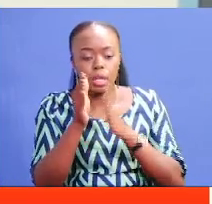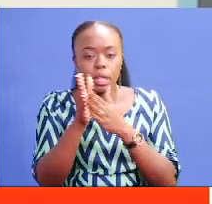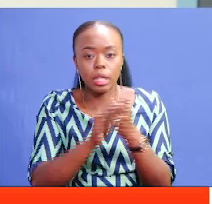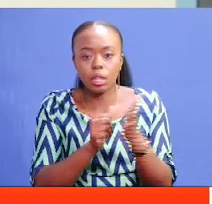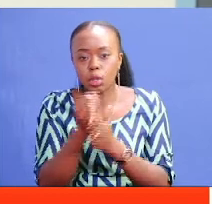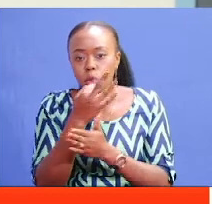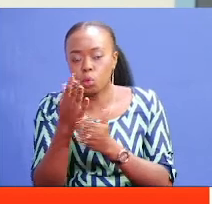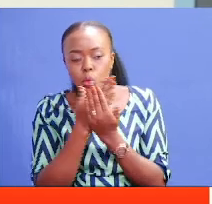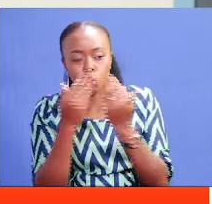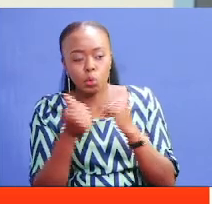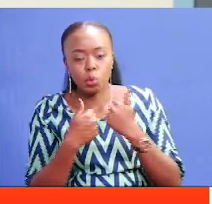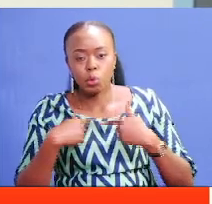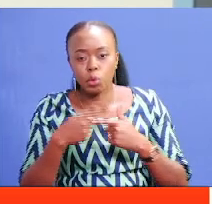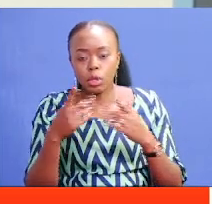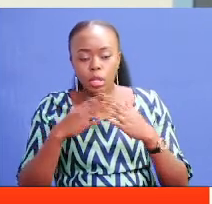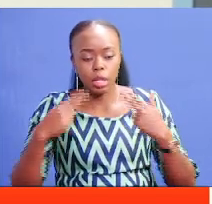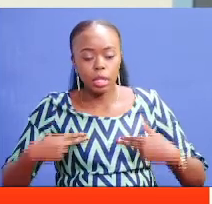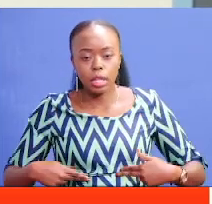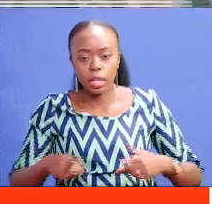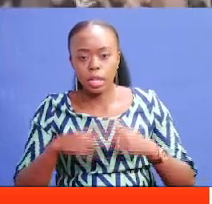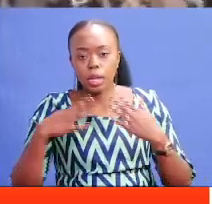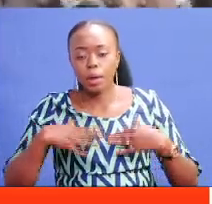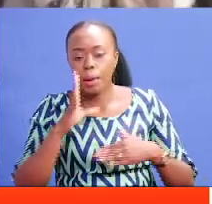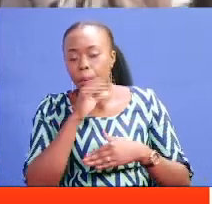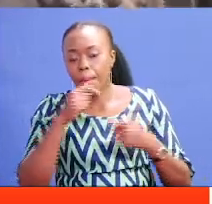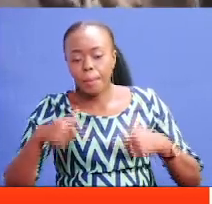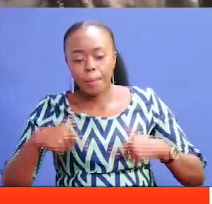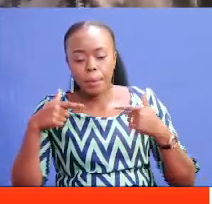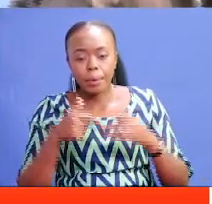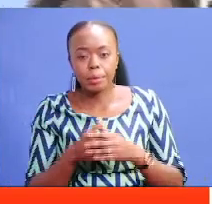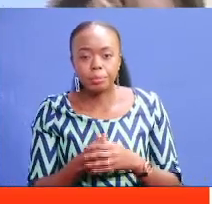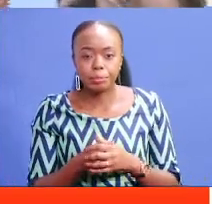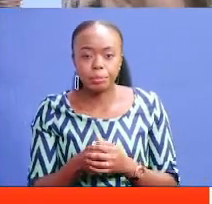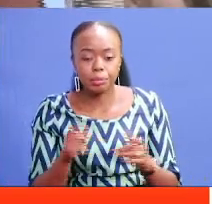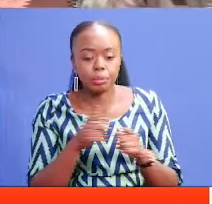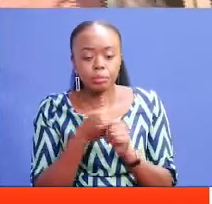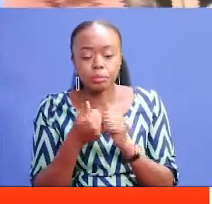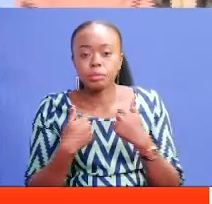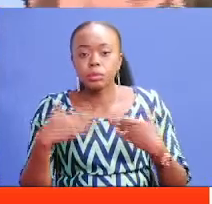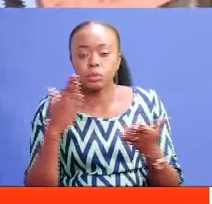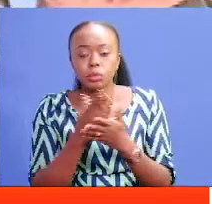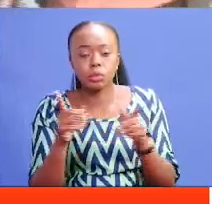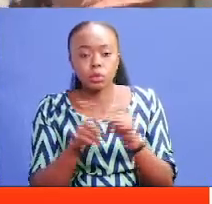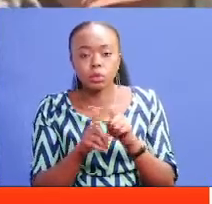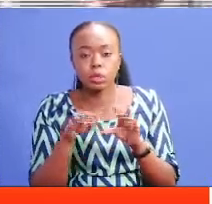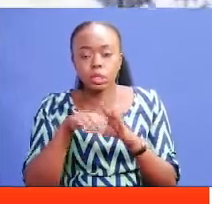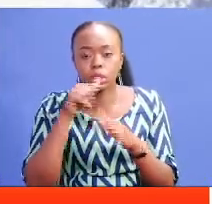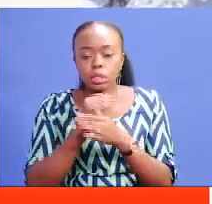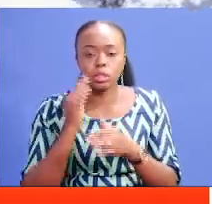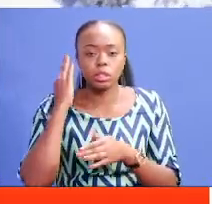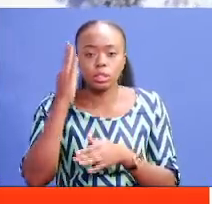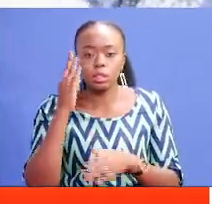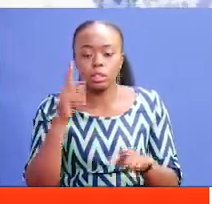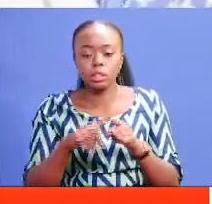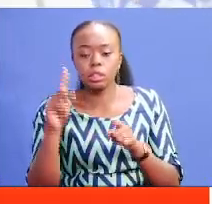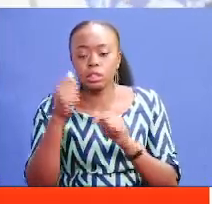of properties, human displacement and loss of lives. In an effort to prevent similar occurrences in future, the Kenya